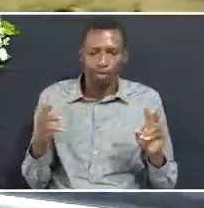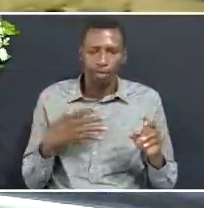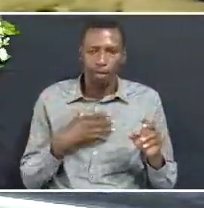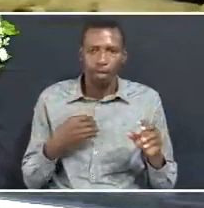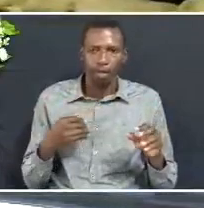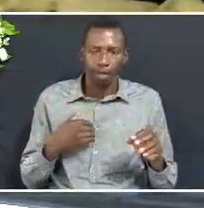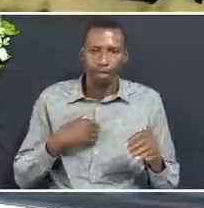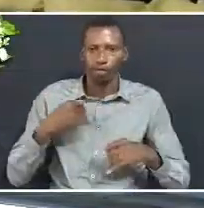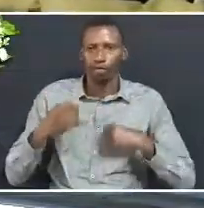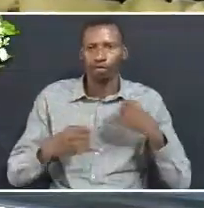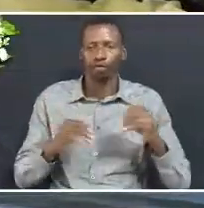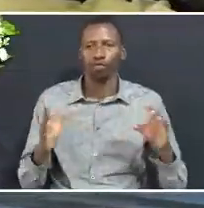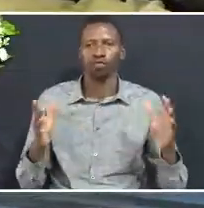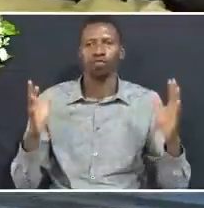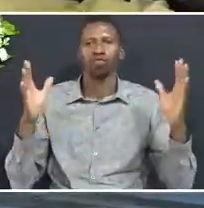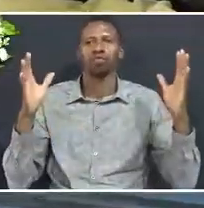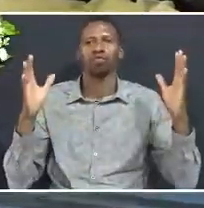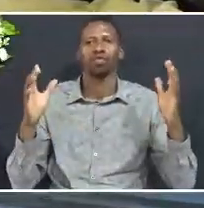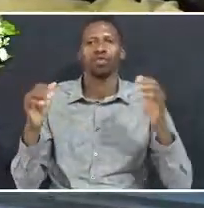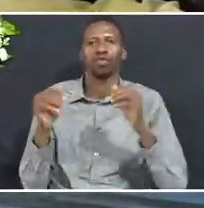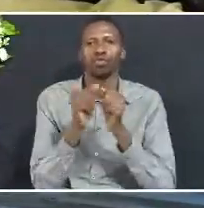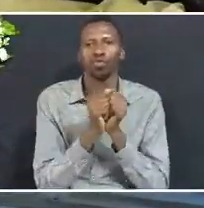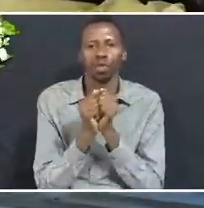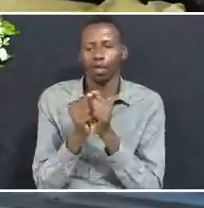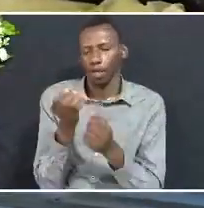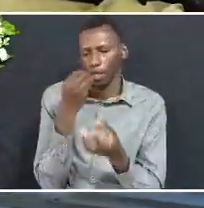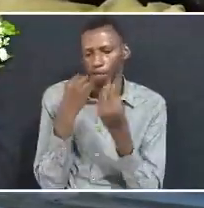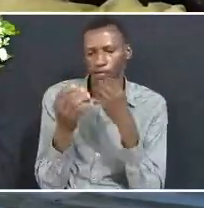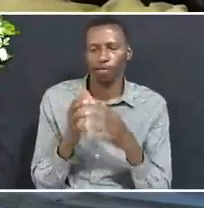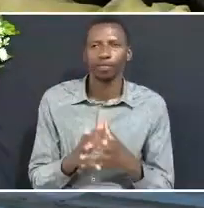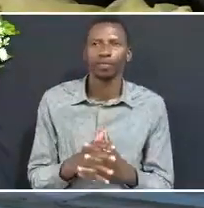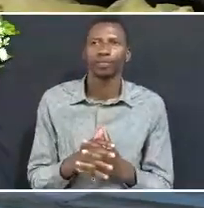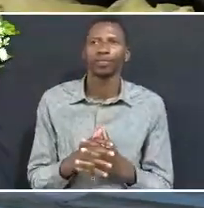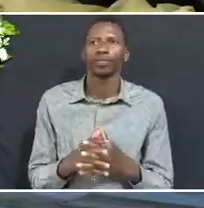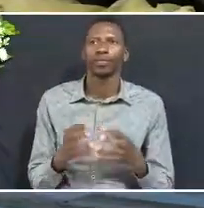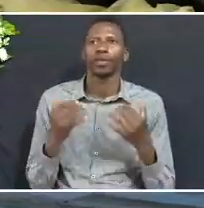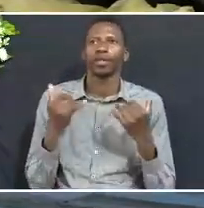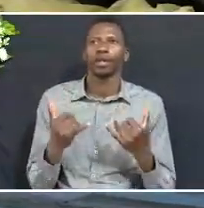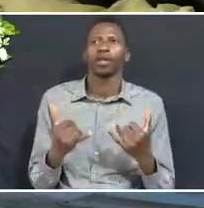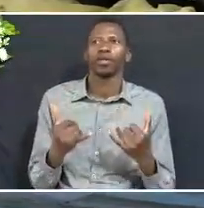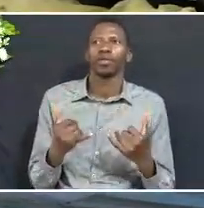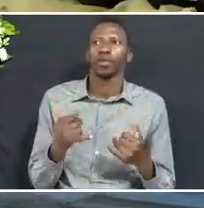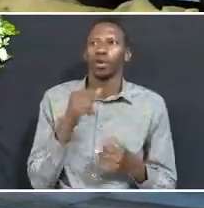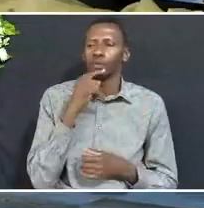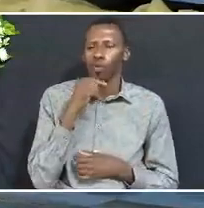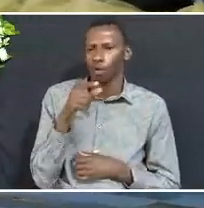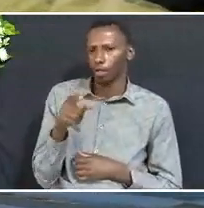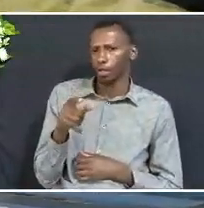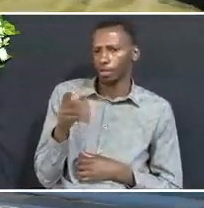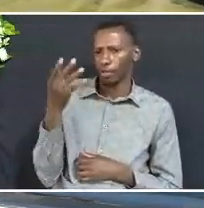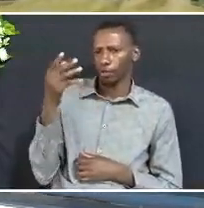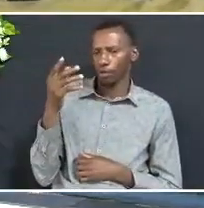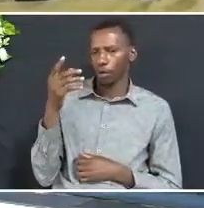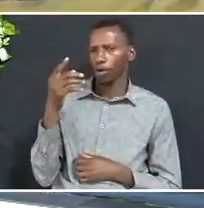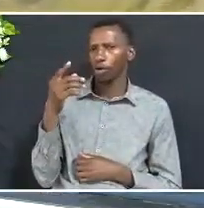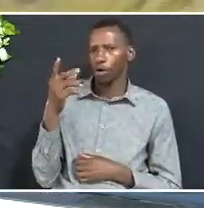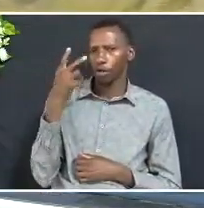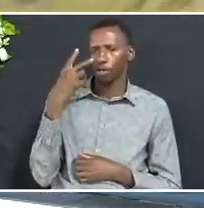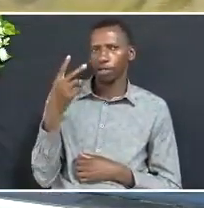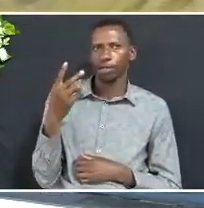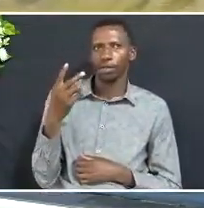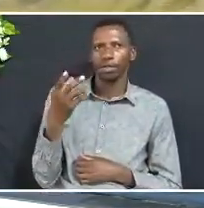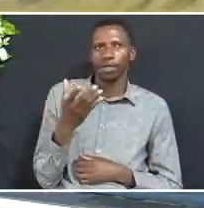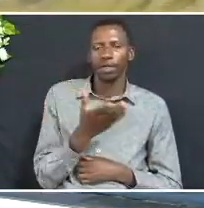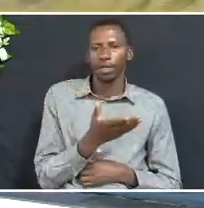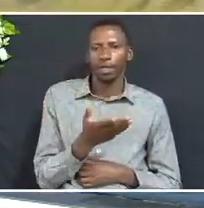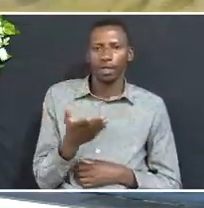of celebrating a potluck together. And now the boys also had realized that they